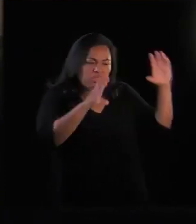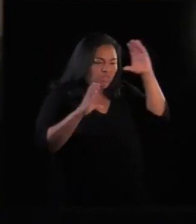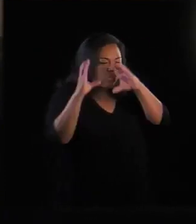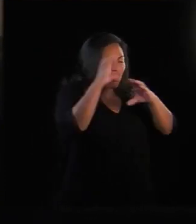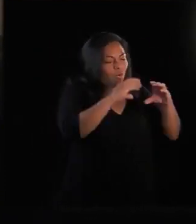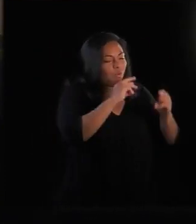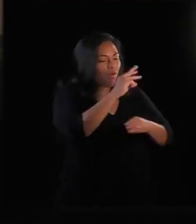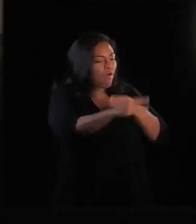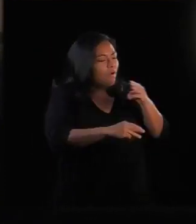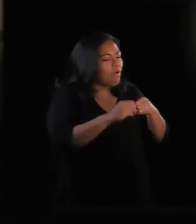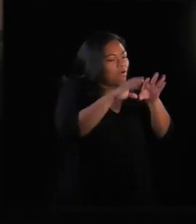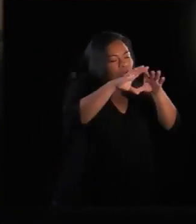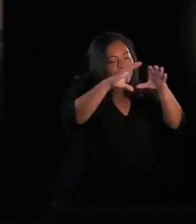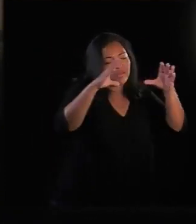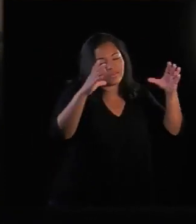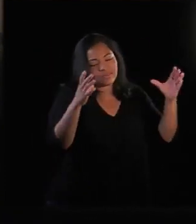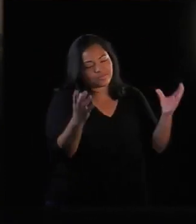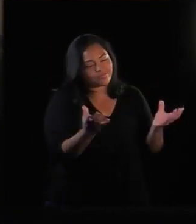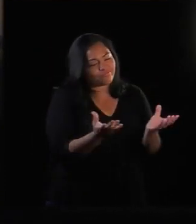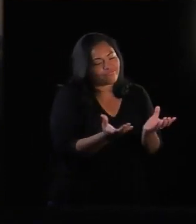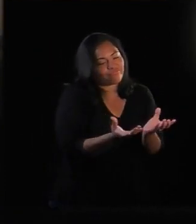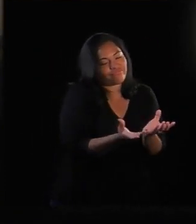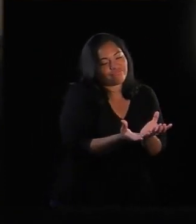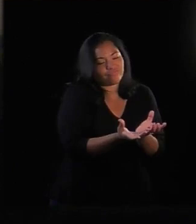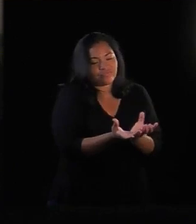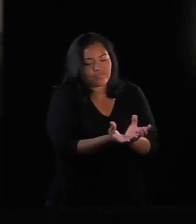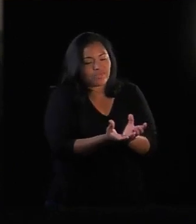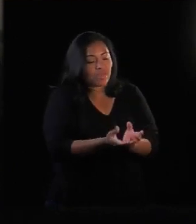I searched the world,